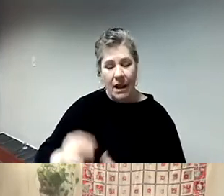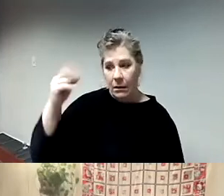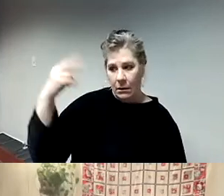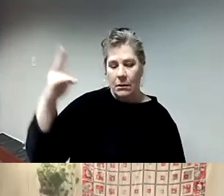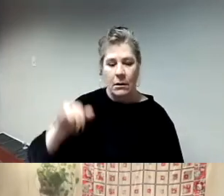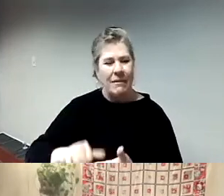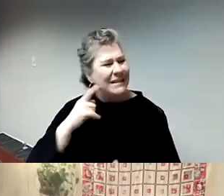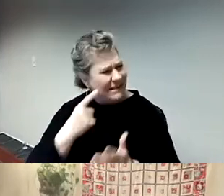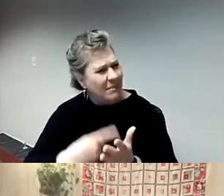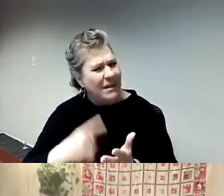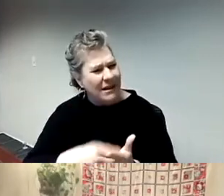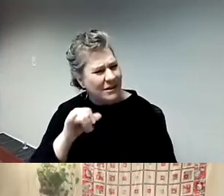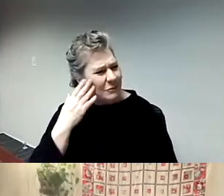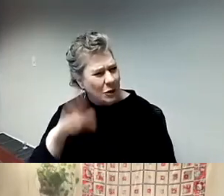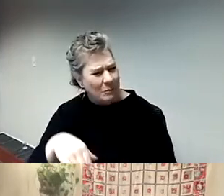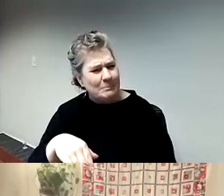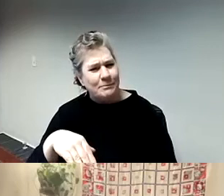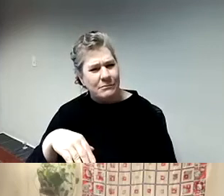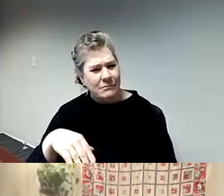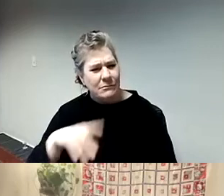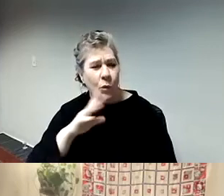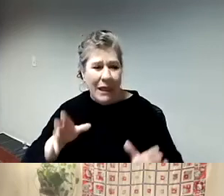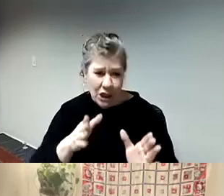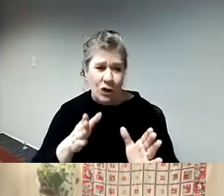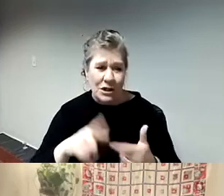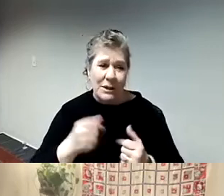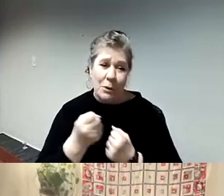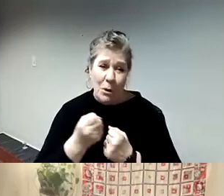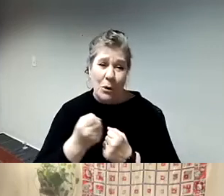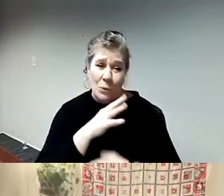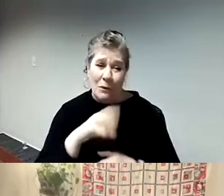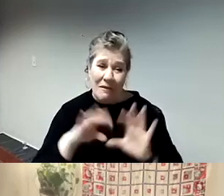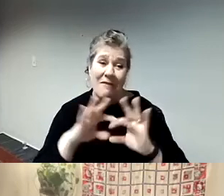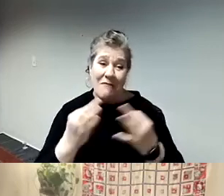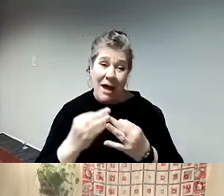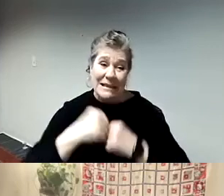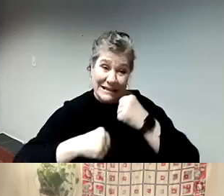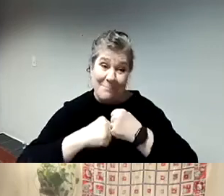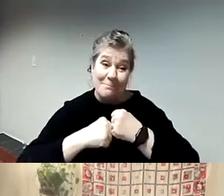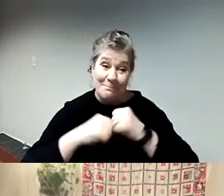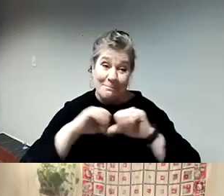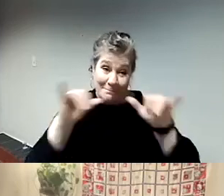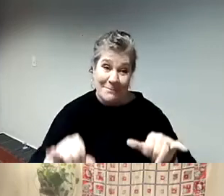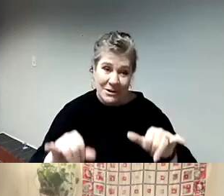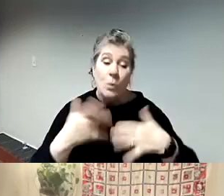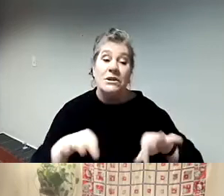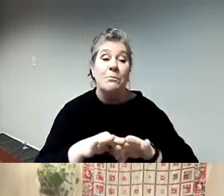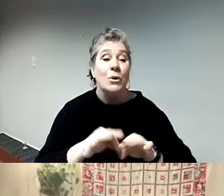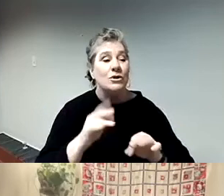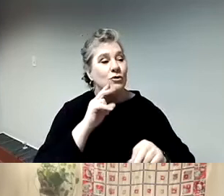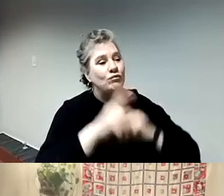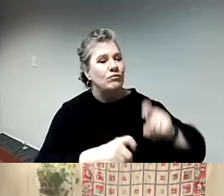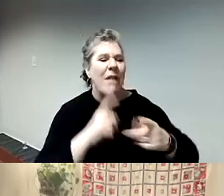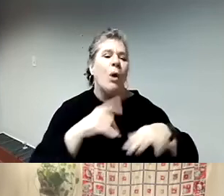something that, you know, is encouraged and promoted within the family structure. And so it's worth diving into, I